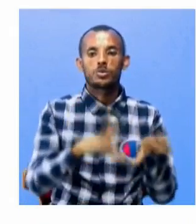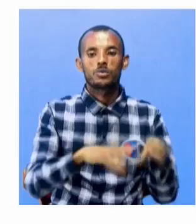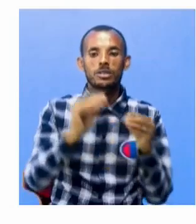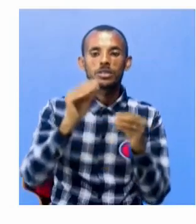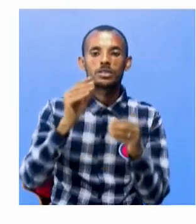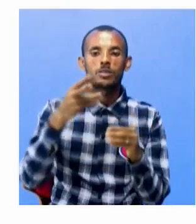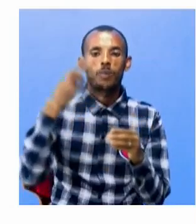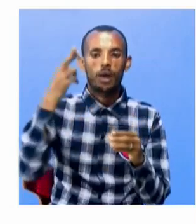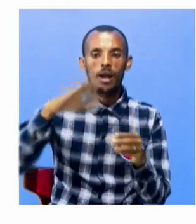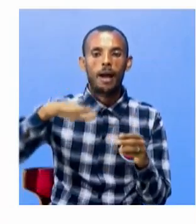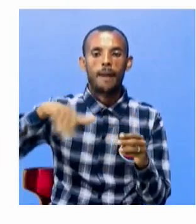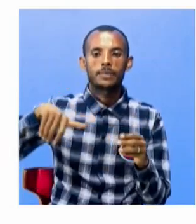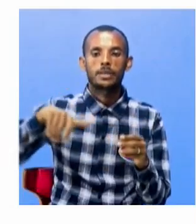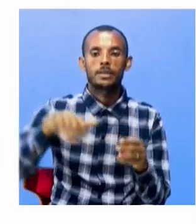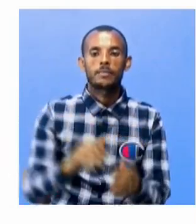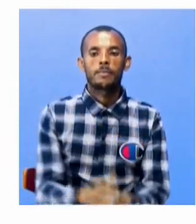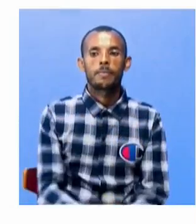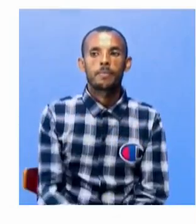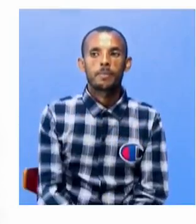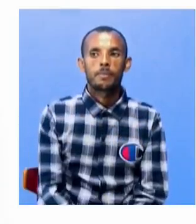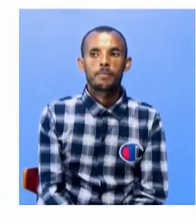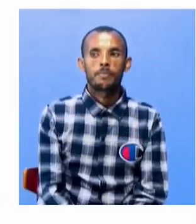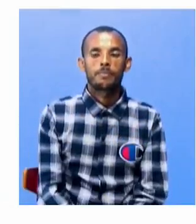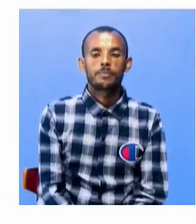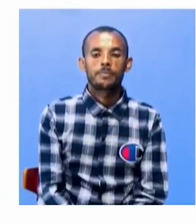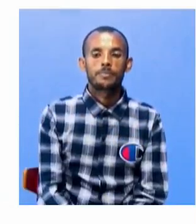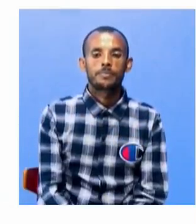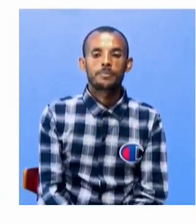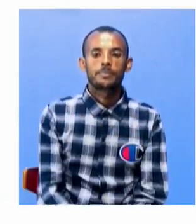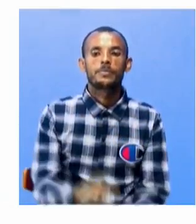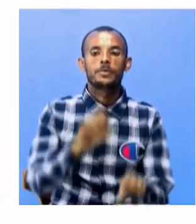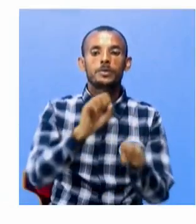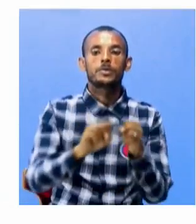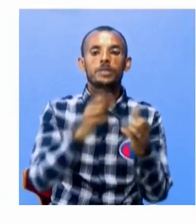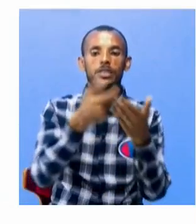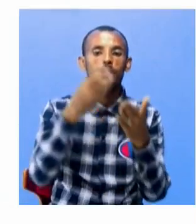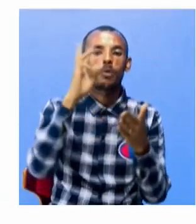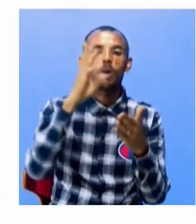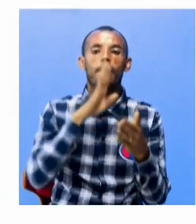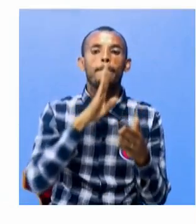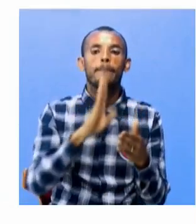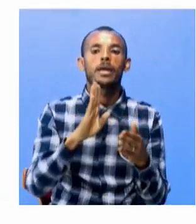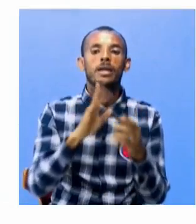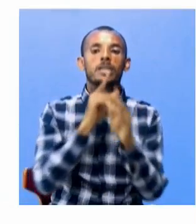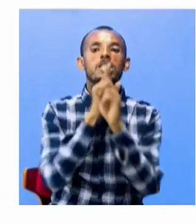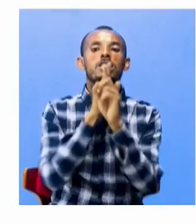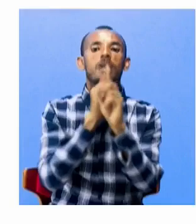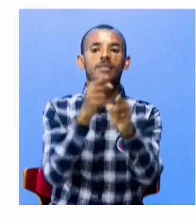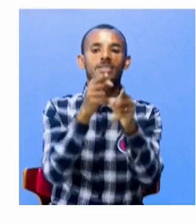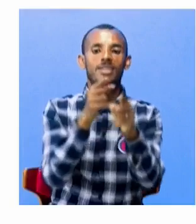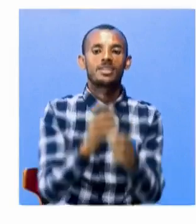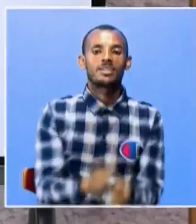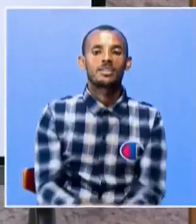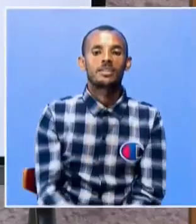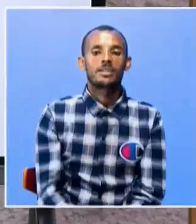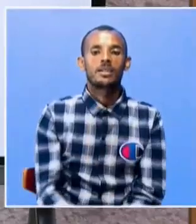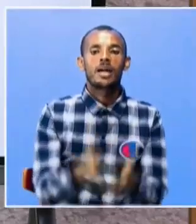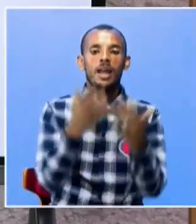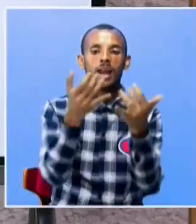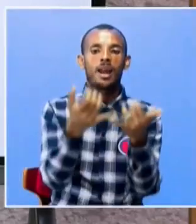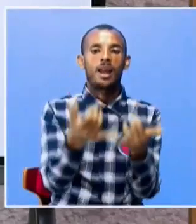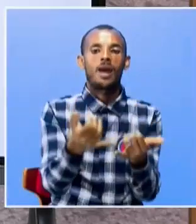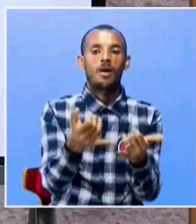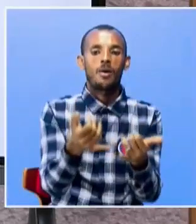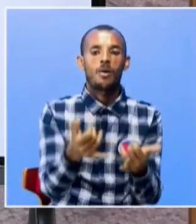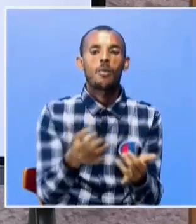were absent. So this will be the answer. Now